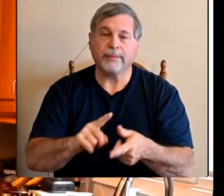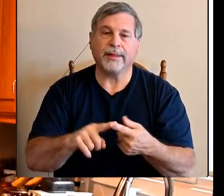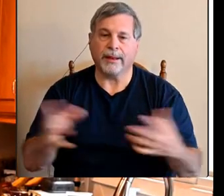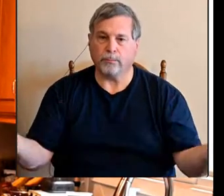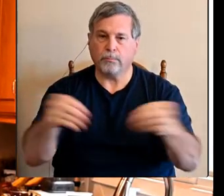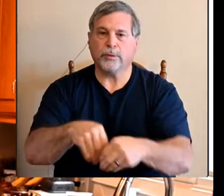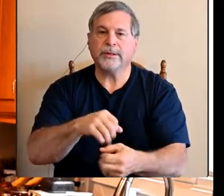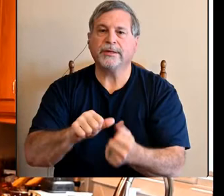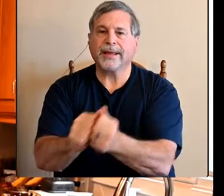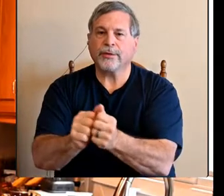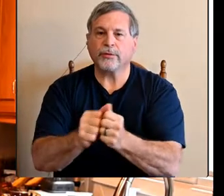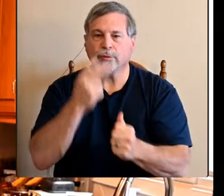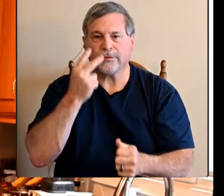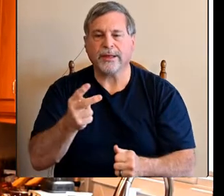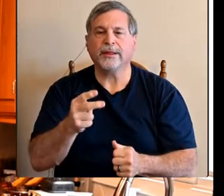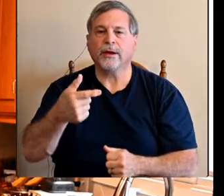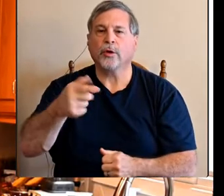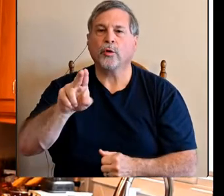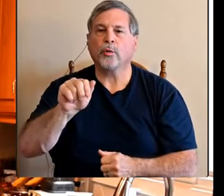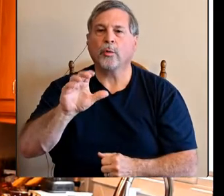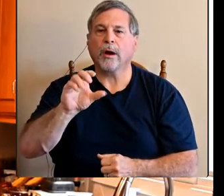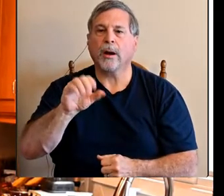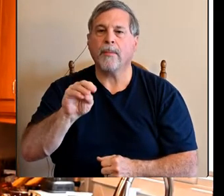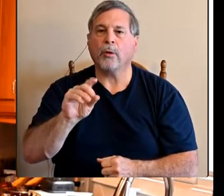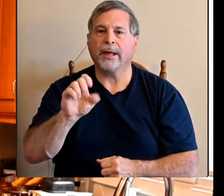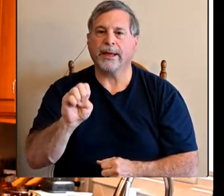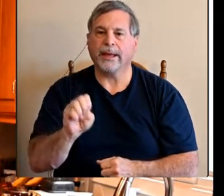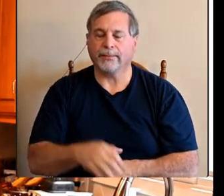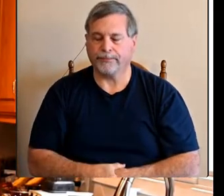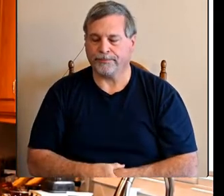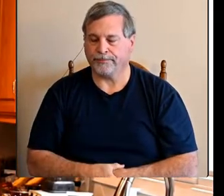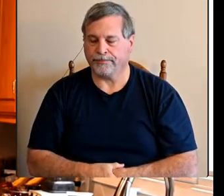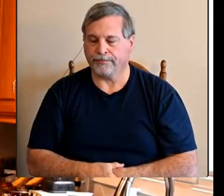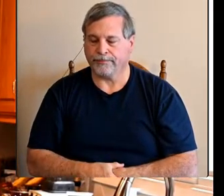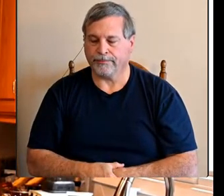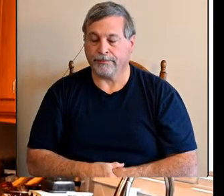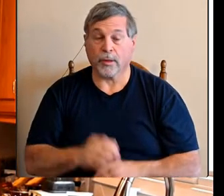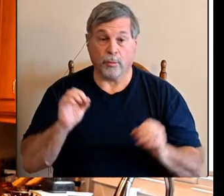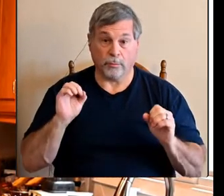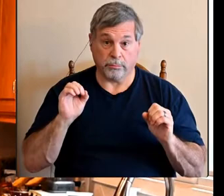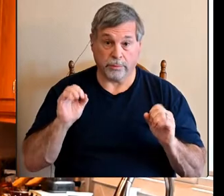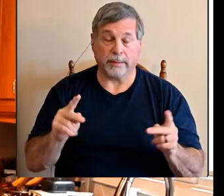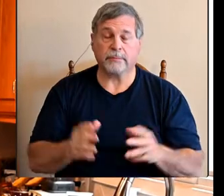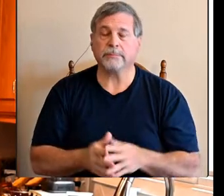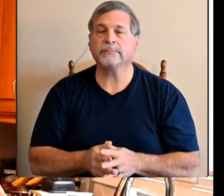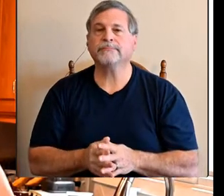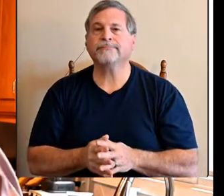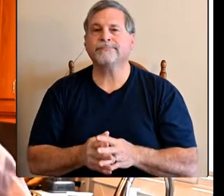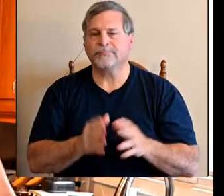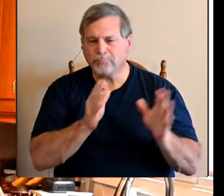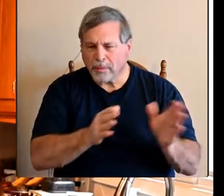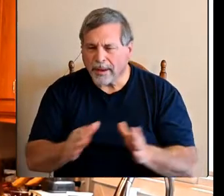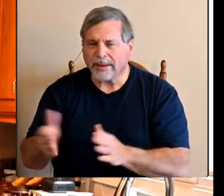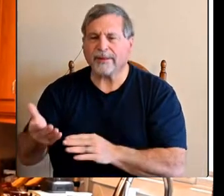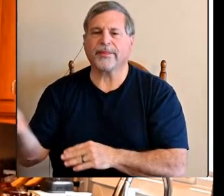this all together and we'll see our guacamole so I'll be back in just a minute okay we've kind of prepped it